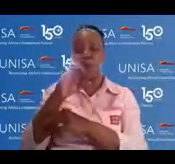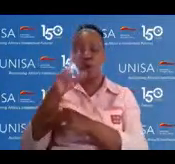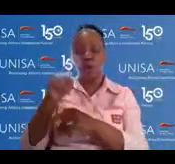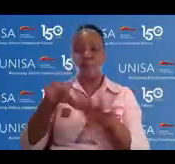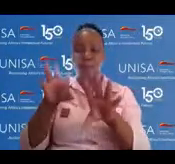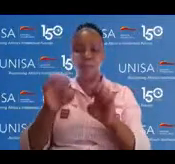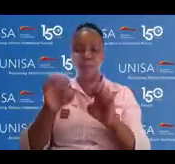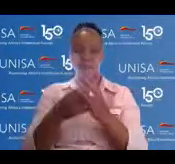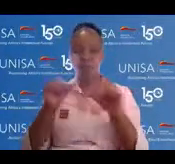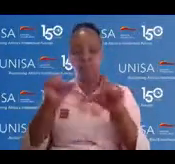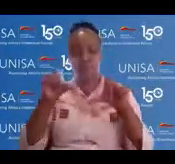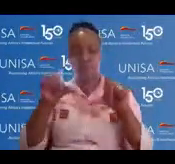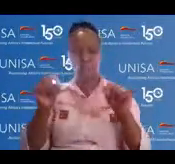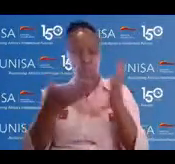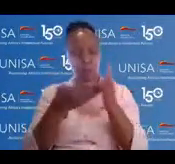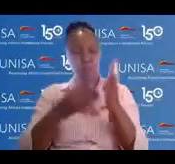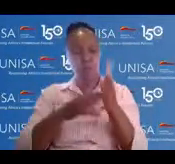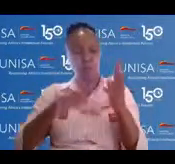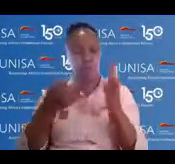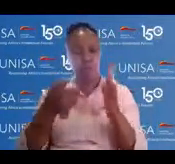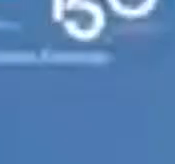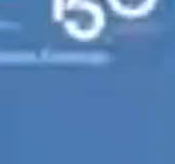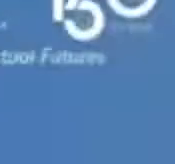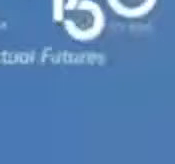to recommend that you also do.